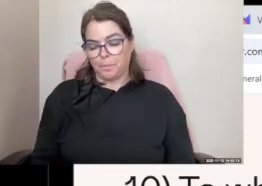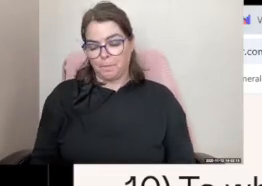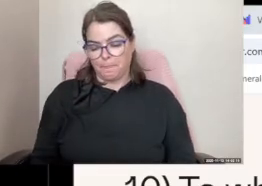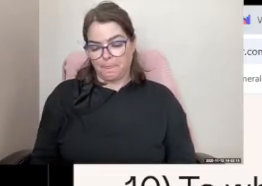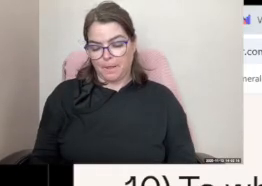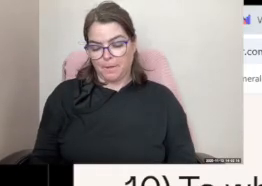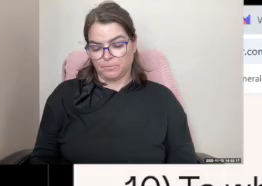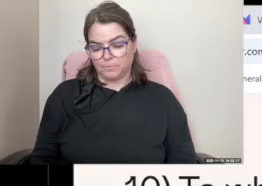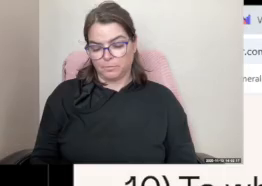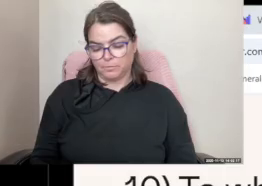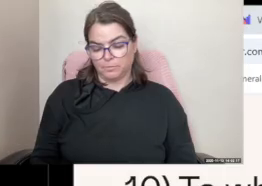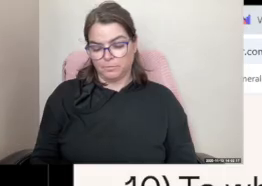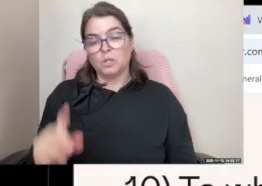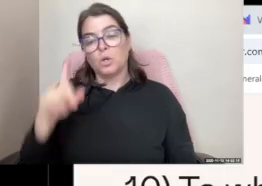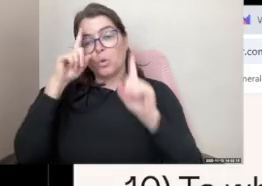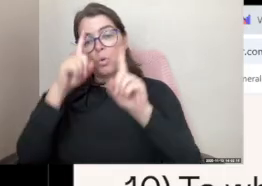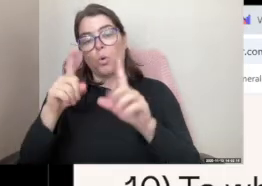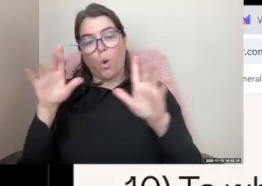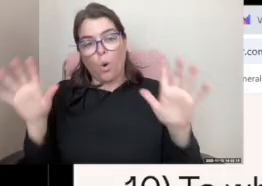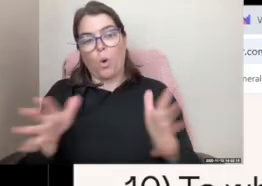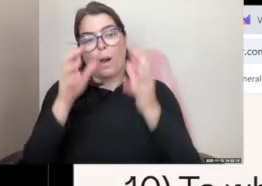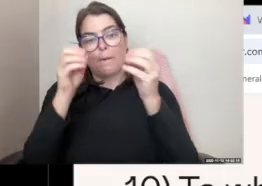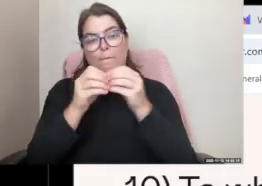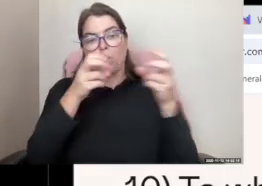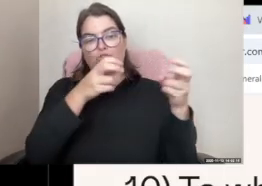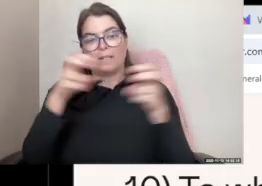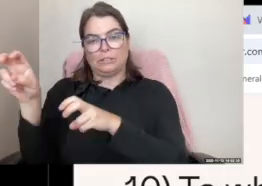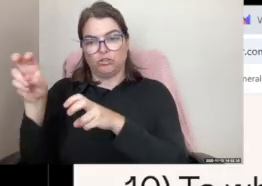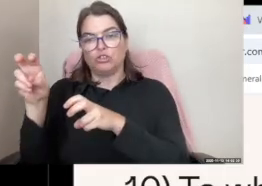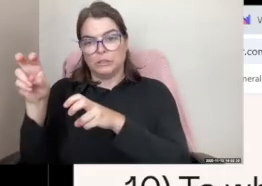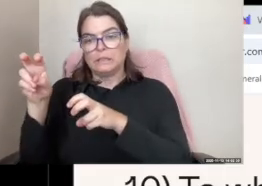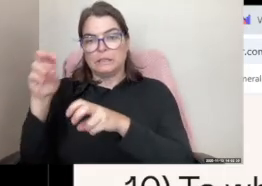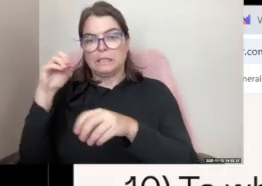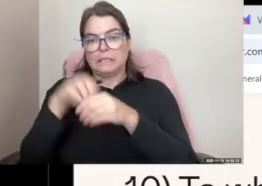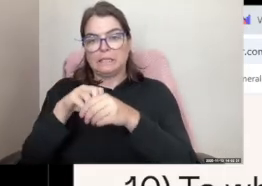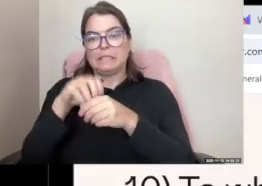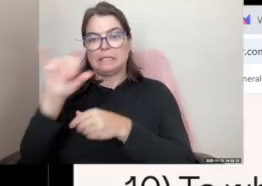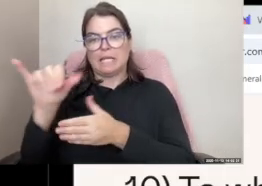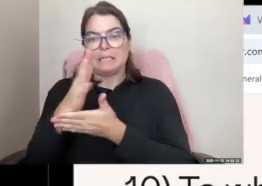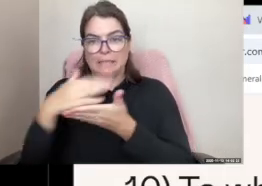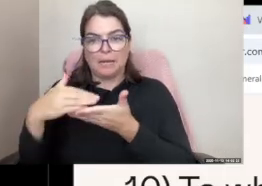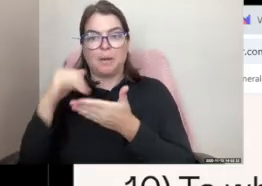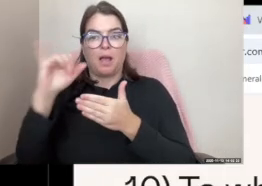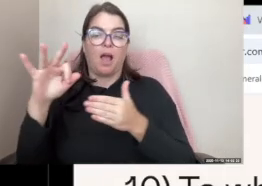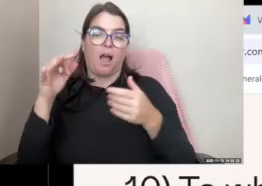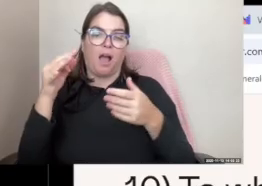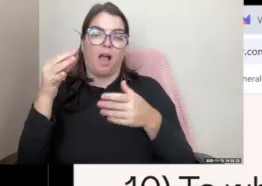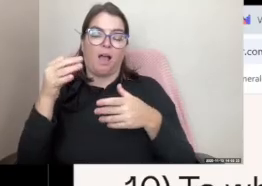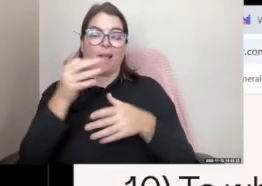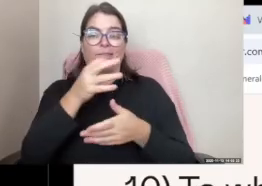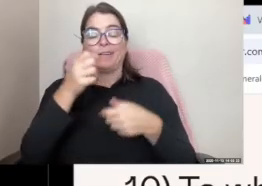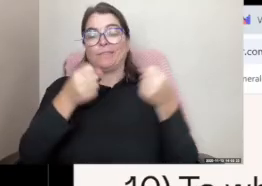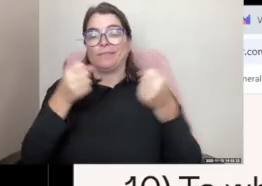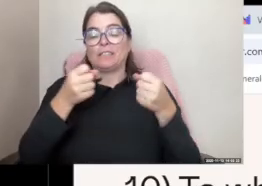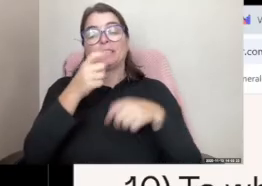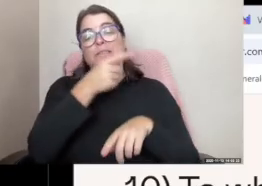parts of the state, mainly because of the impact that they're having on the communities themselves in those areas,